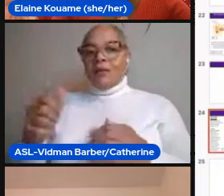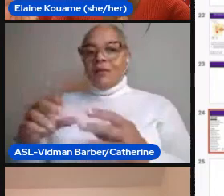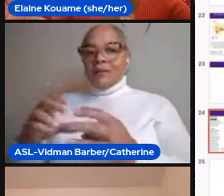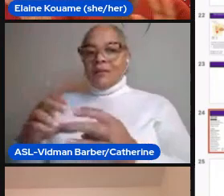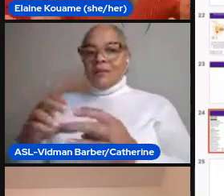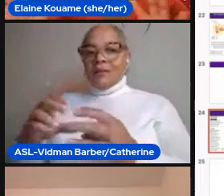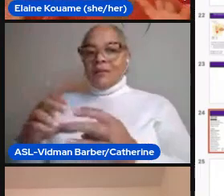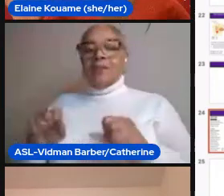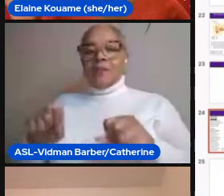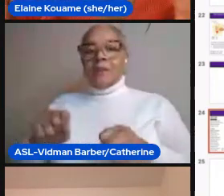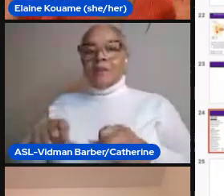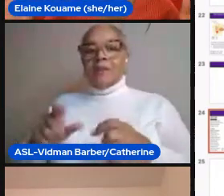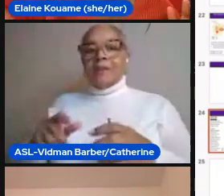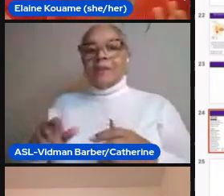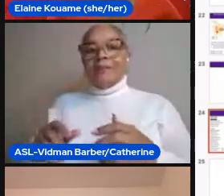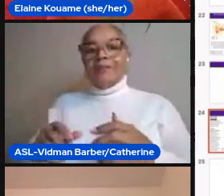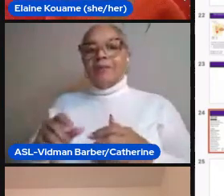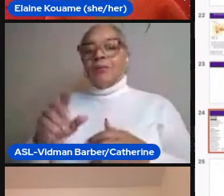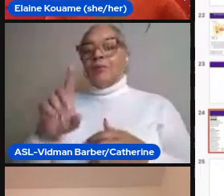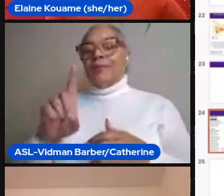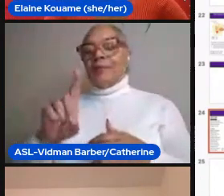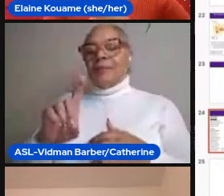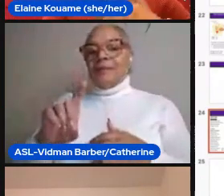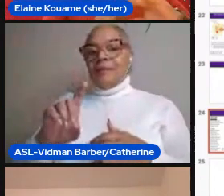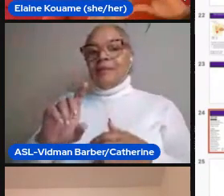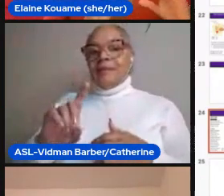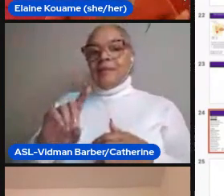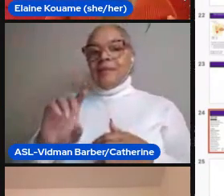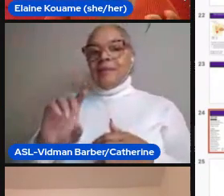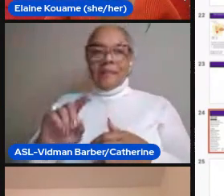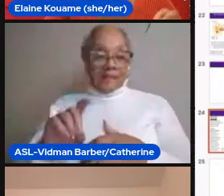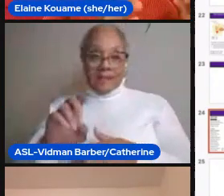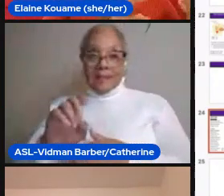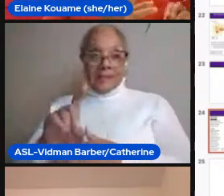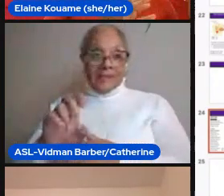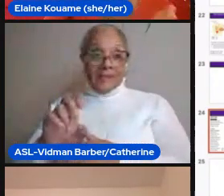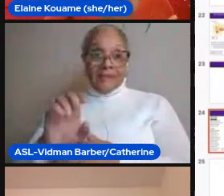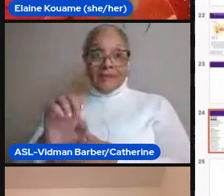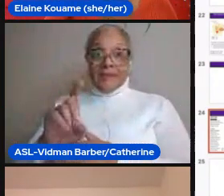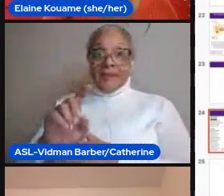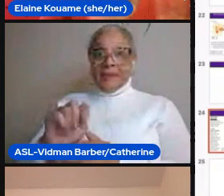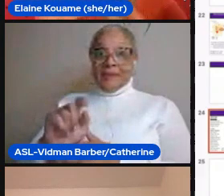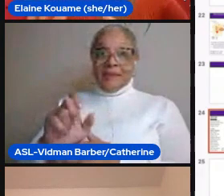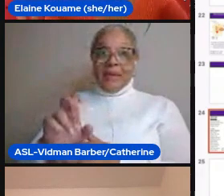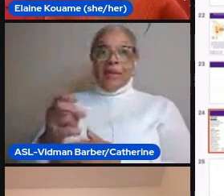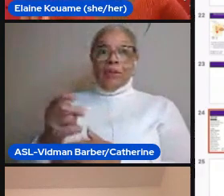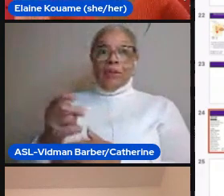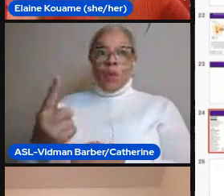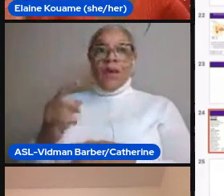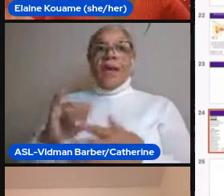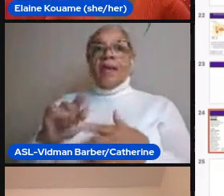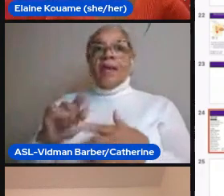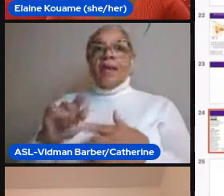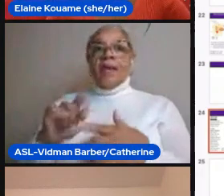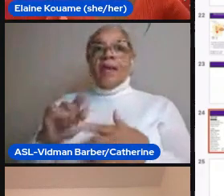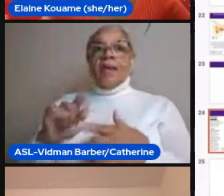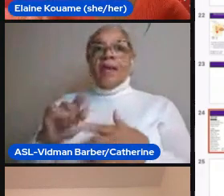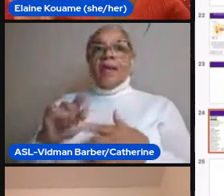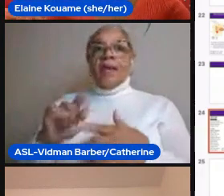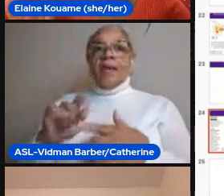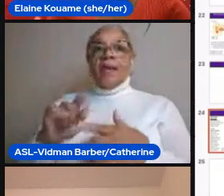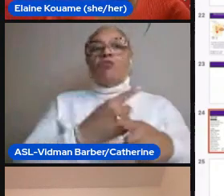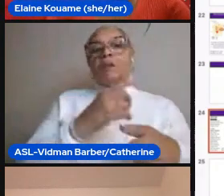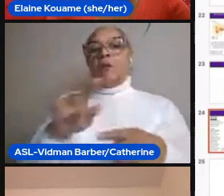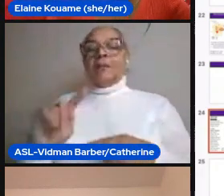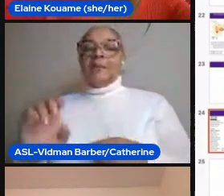the Th1. So it's kind of like a division of labor when you have like a subset of cells that can induce the Treg, and then only DC1 can drive this Th1. So we kind